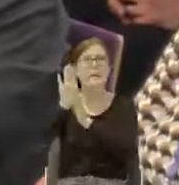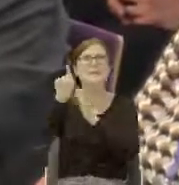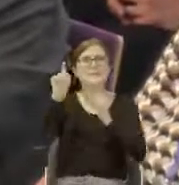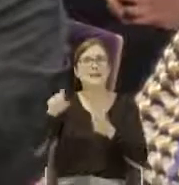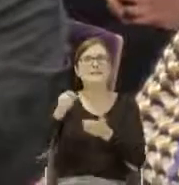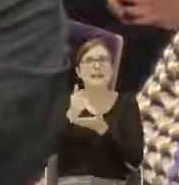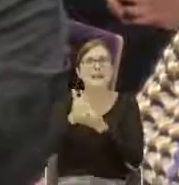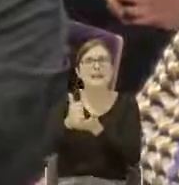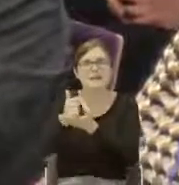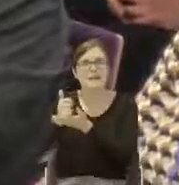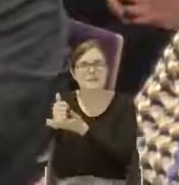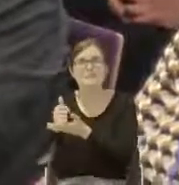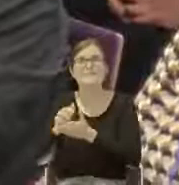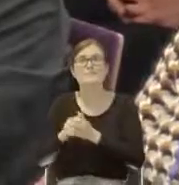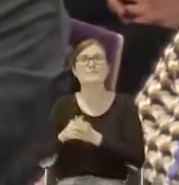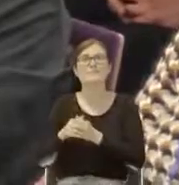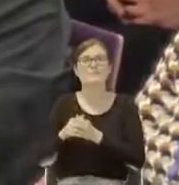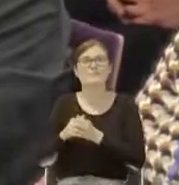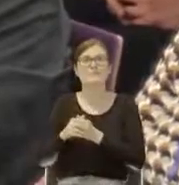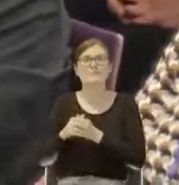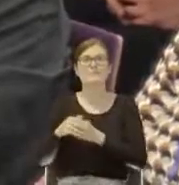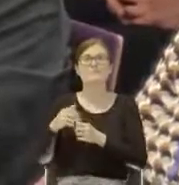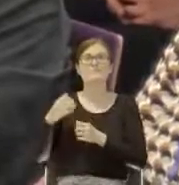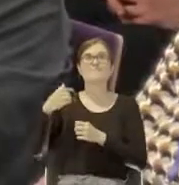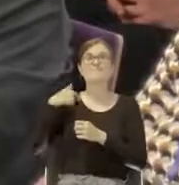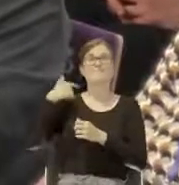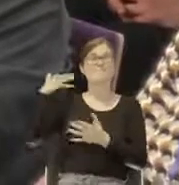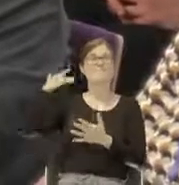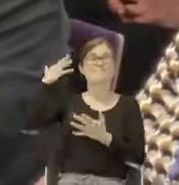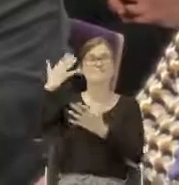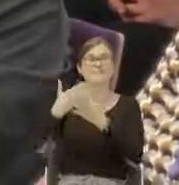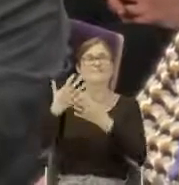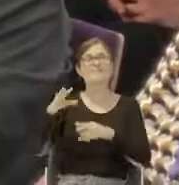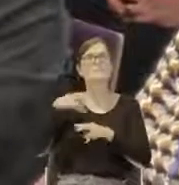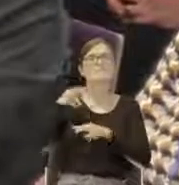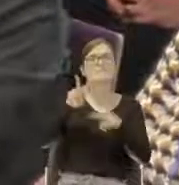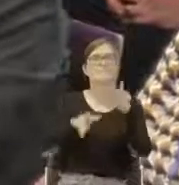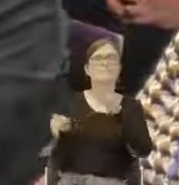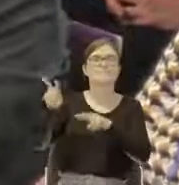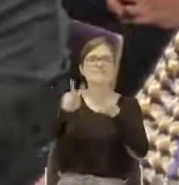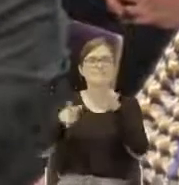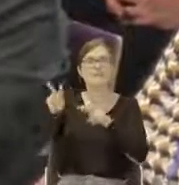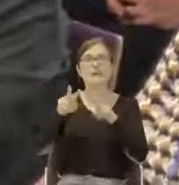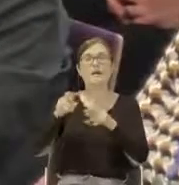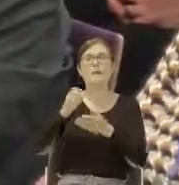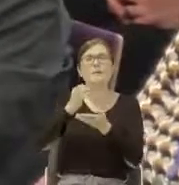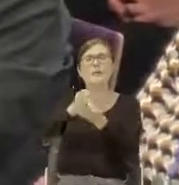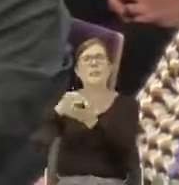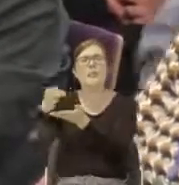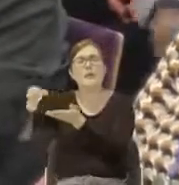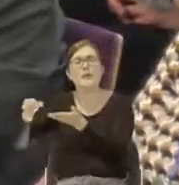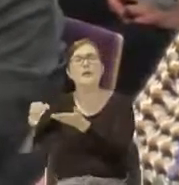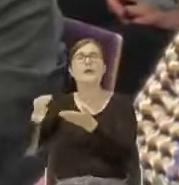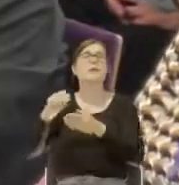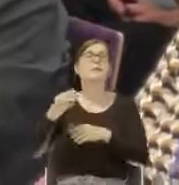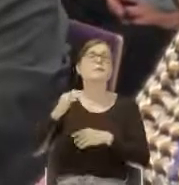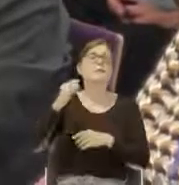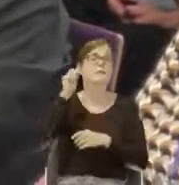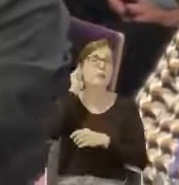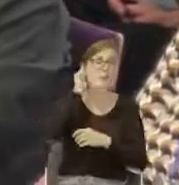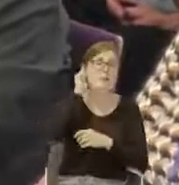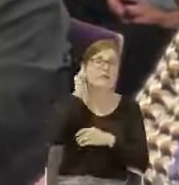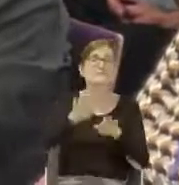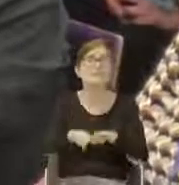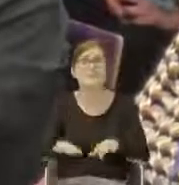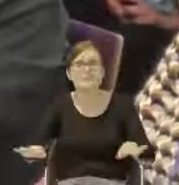safeguarding the most vulnerable populations, women, children, older populations, impoverished